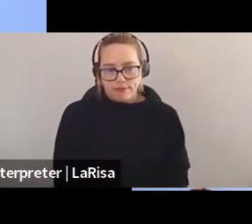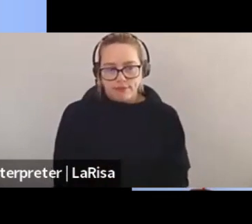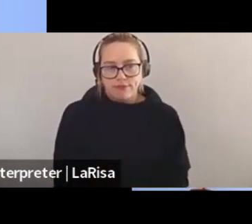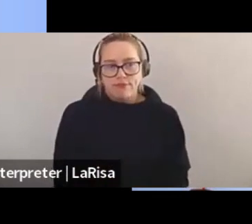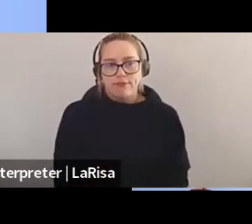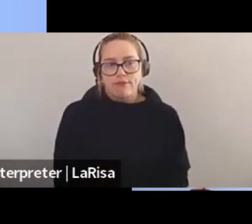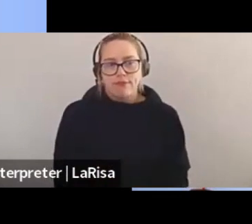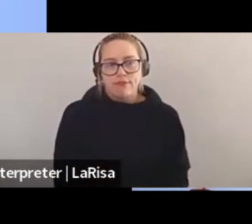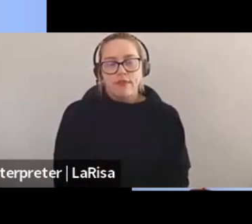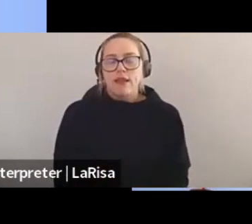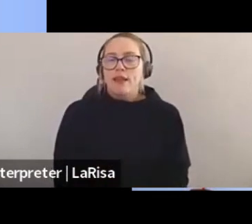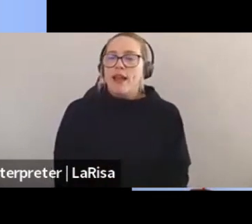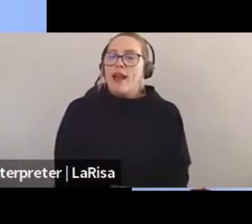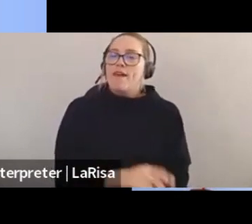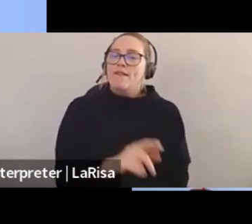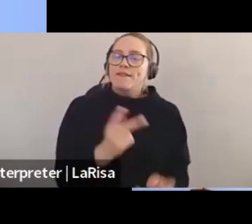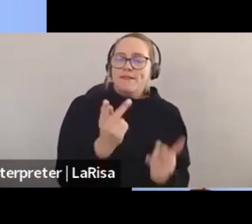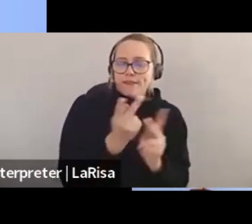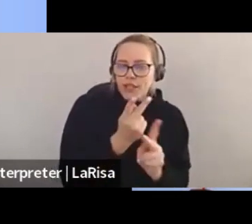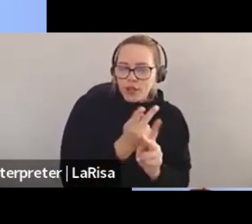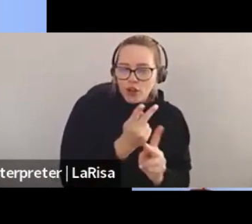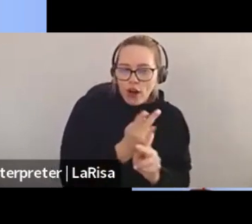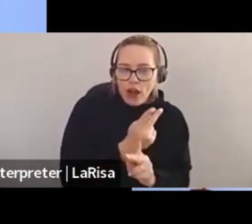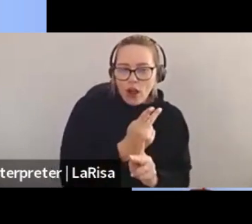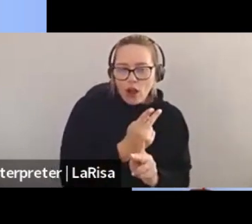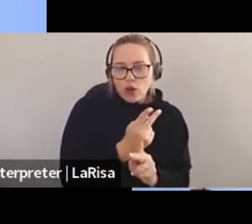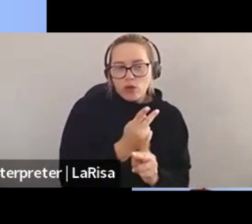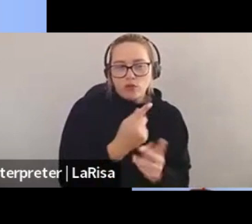terms like health and nutrition.